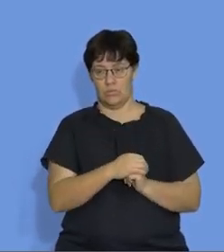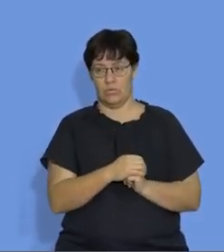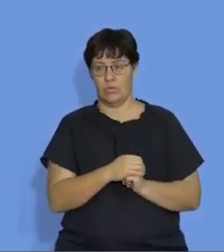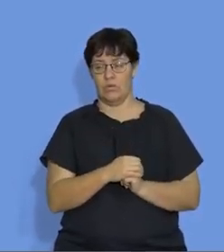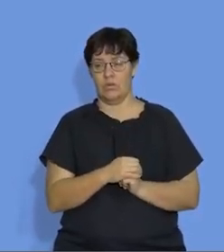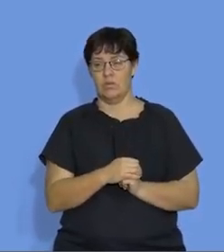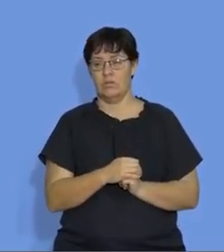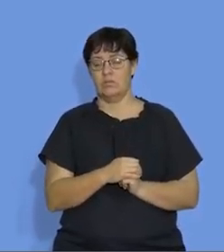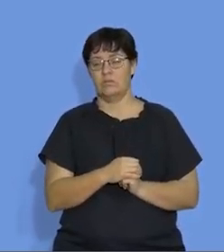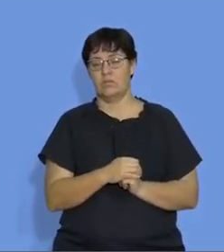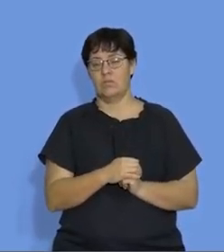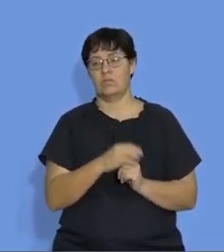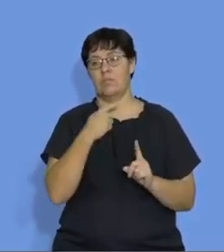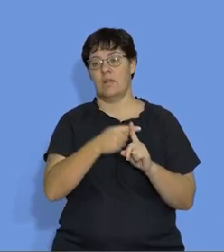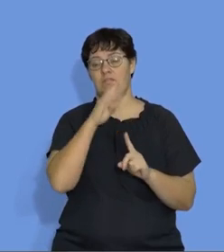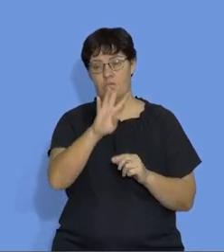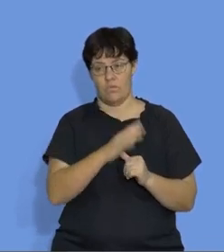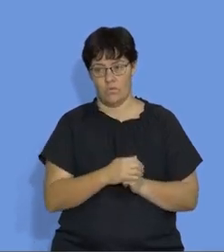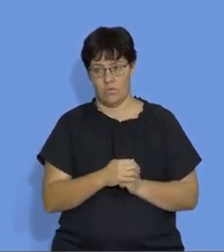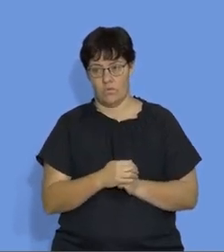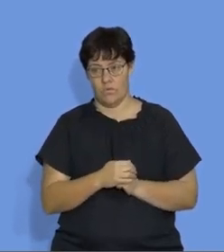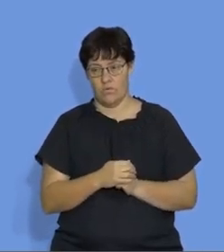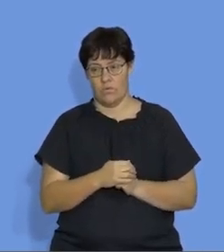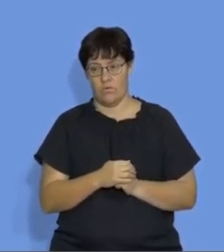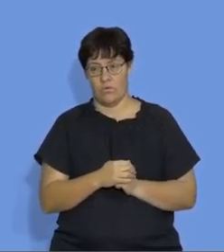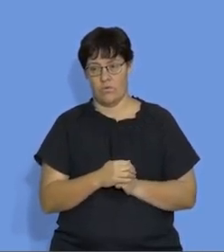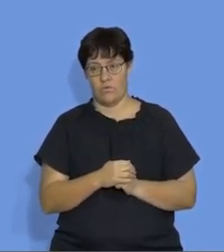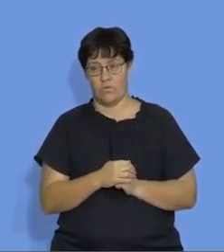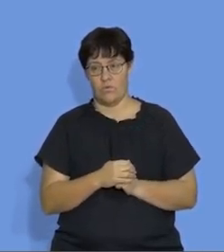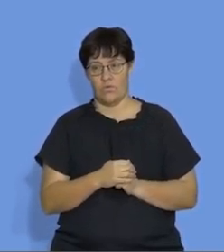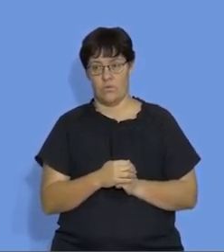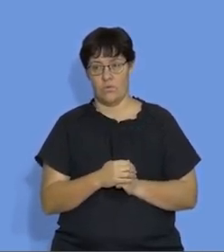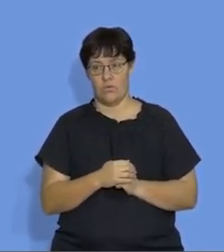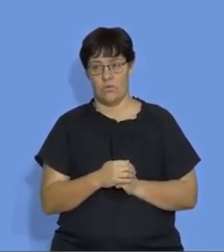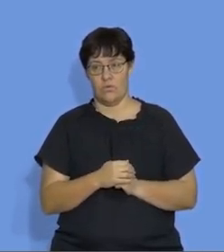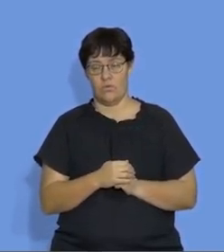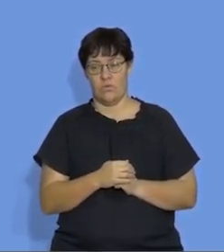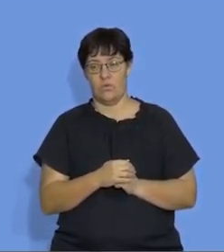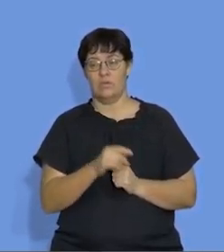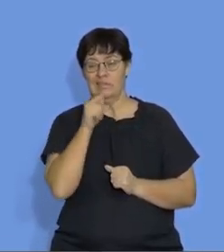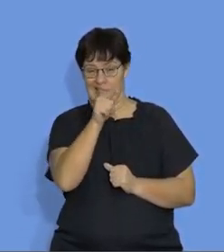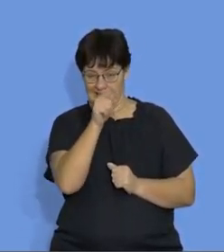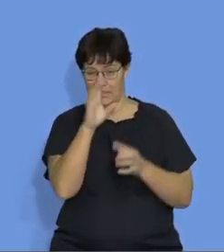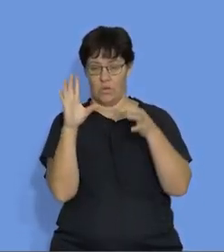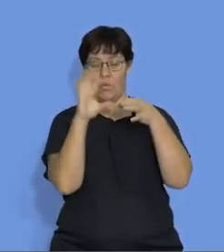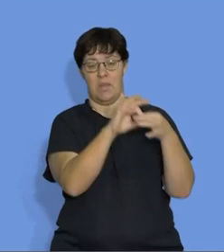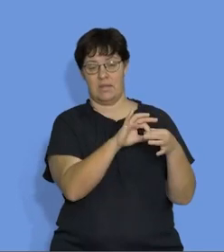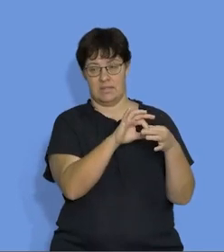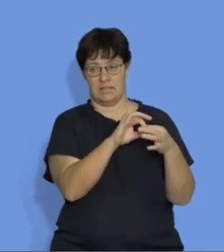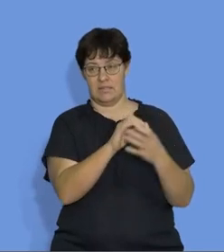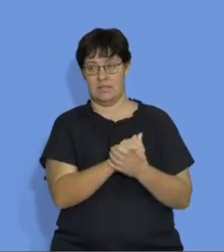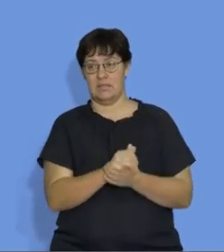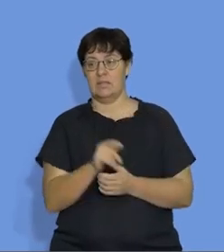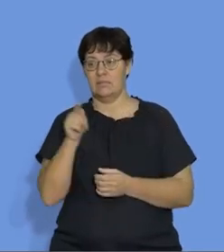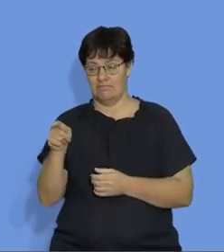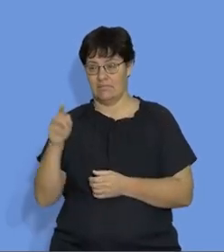is +4. If we can determine that it's +4 in this combined state, and then here it's